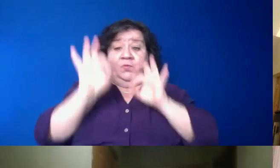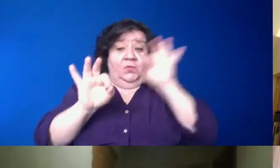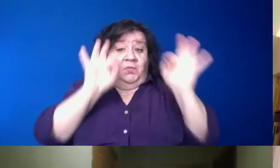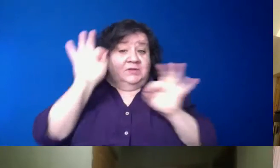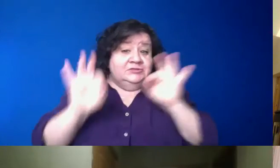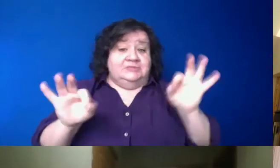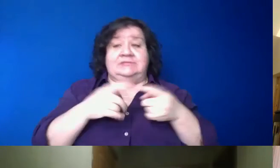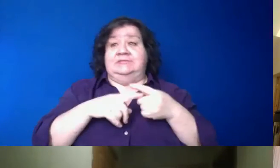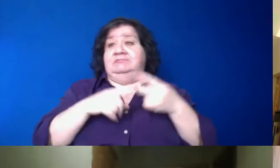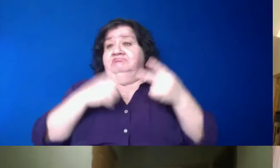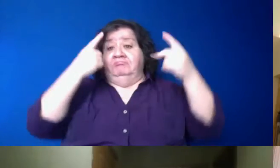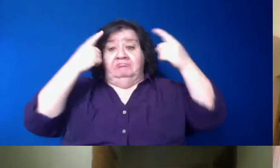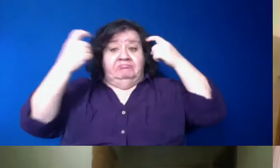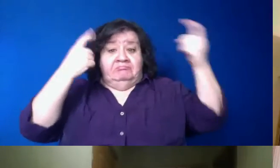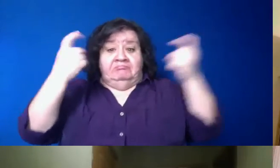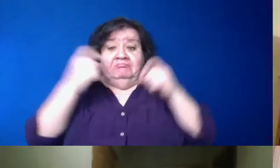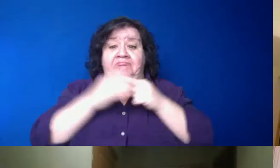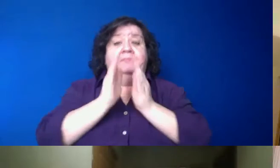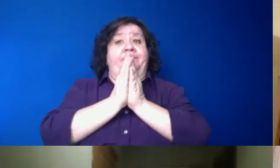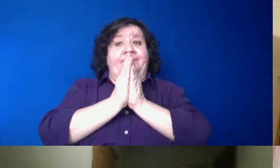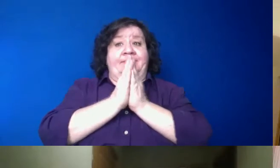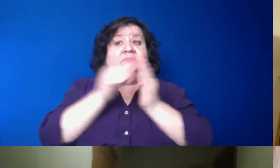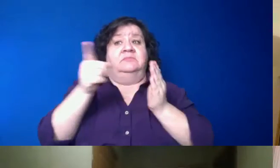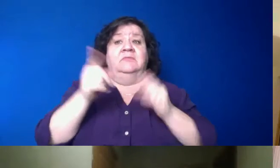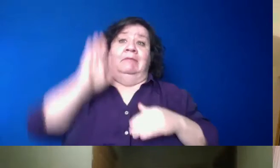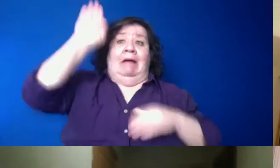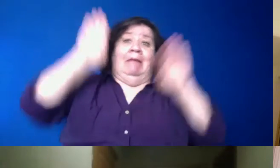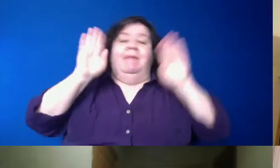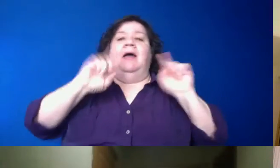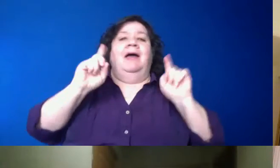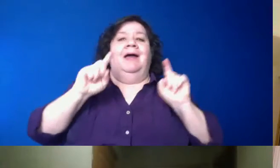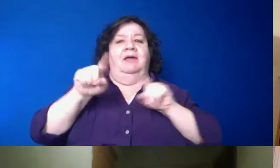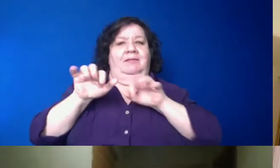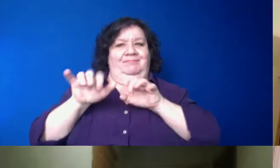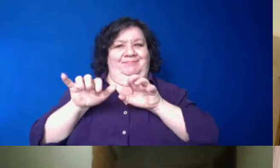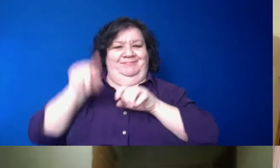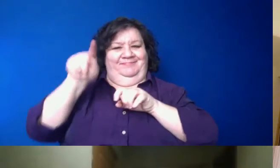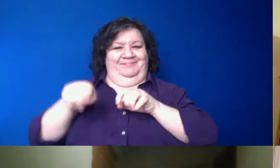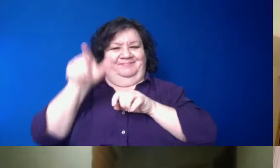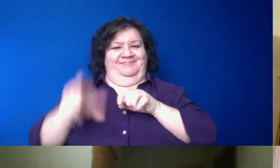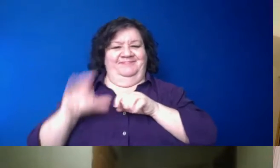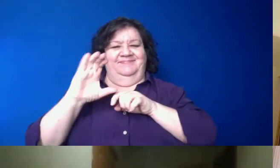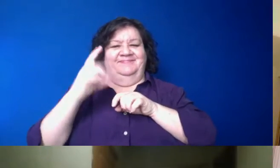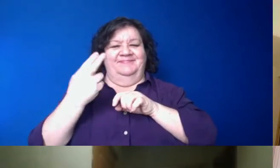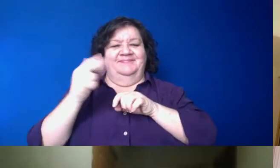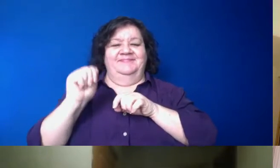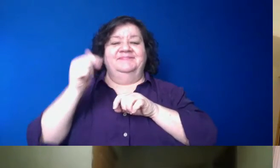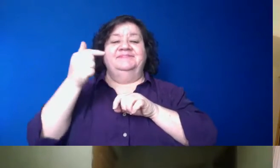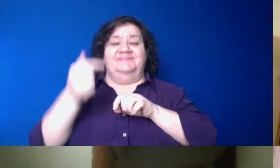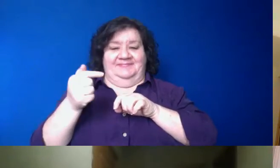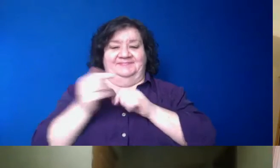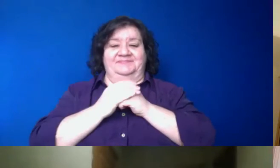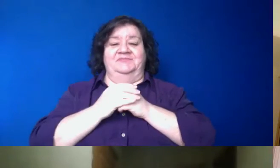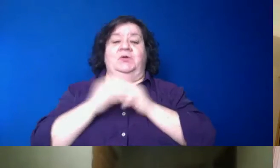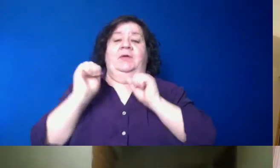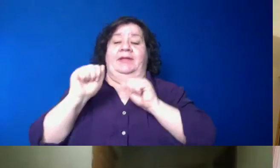and we will pose several at once to Mr. Quinn and Mr. Bashura. If